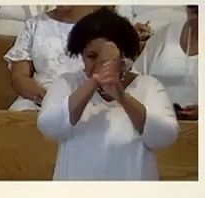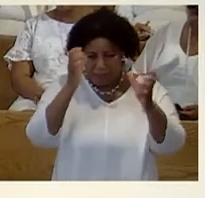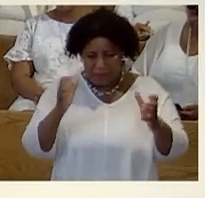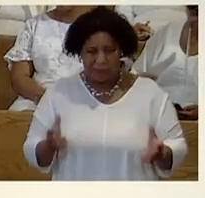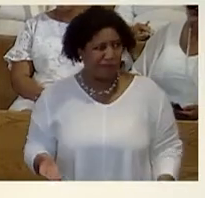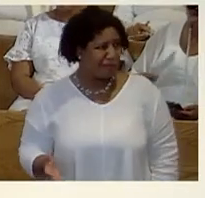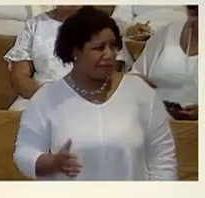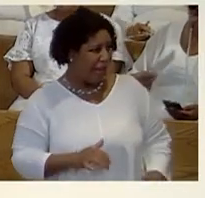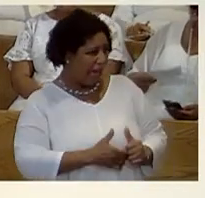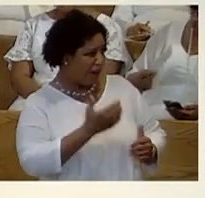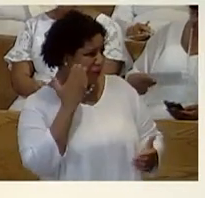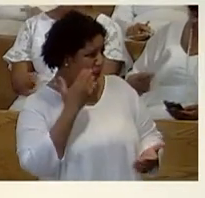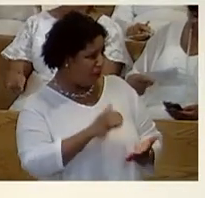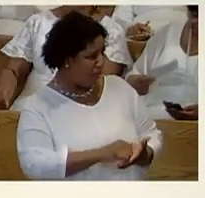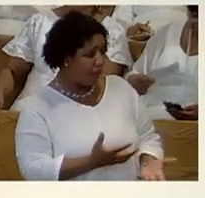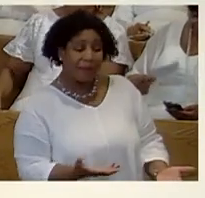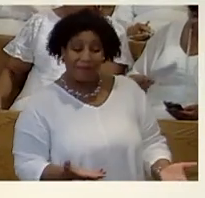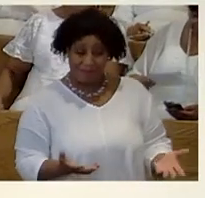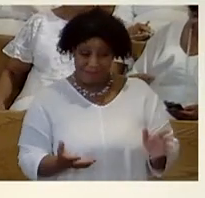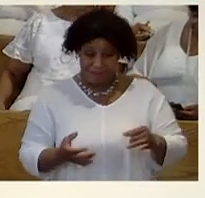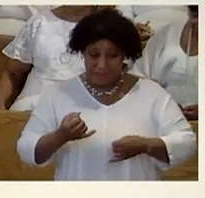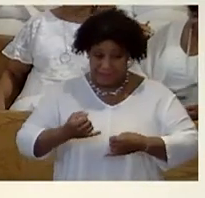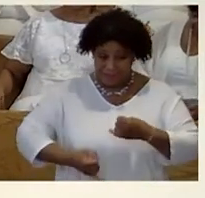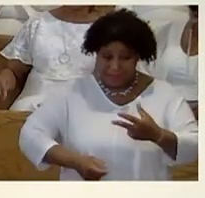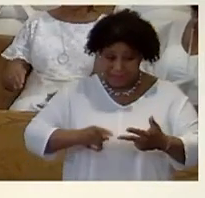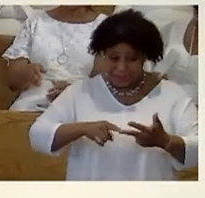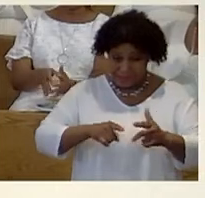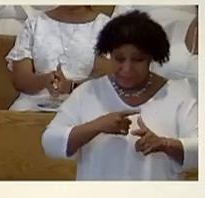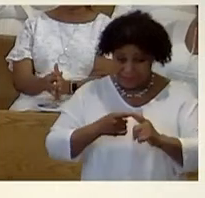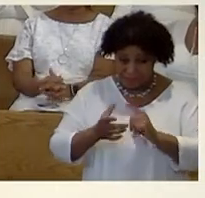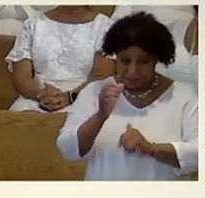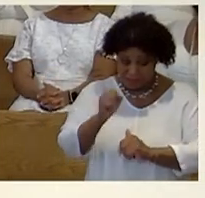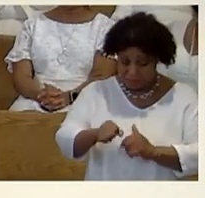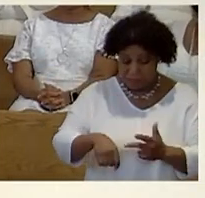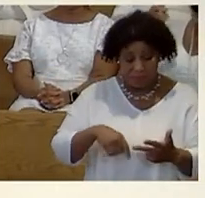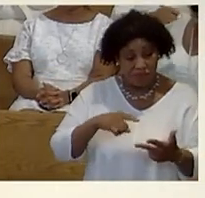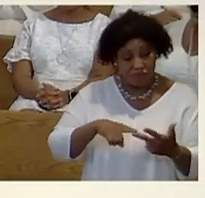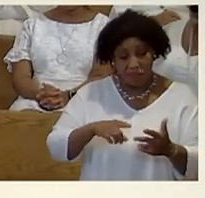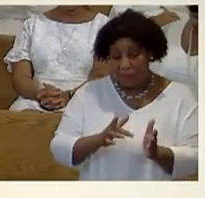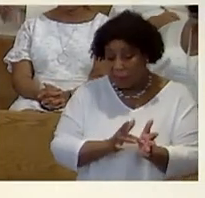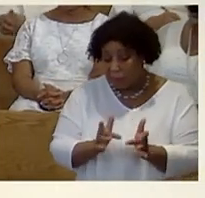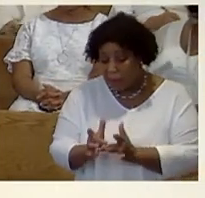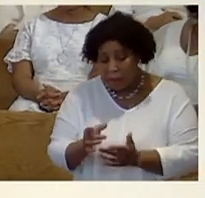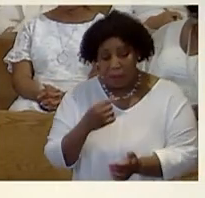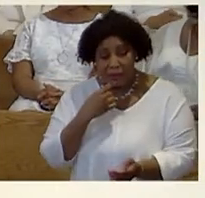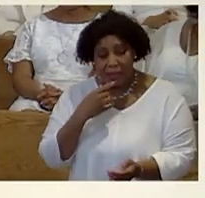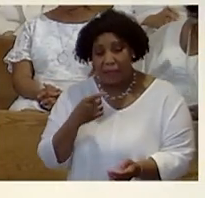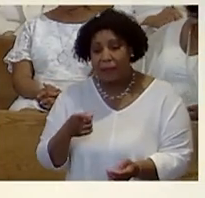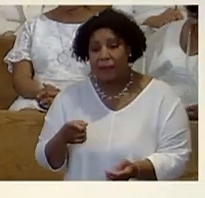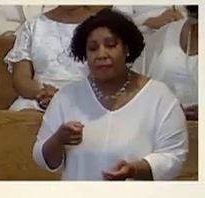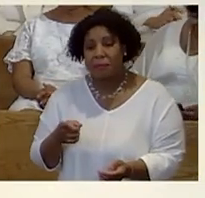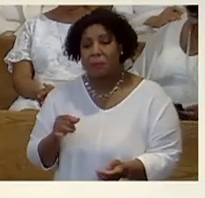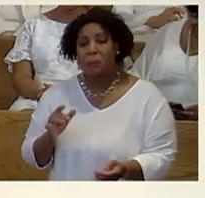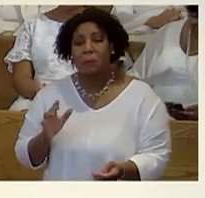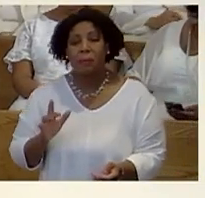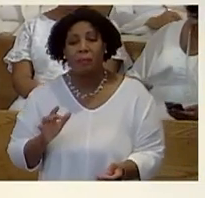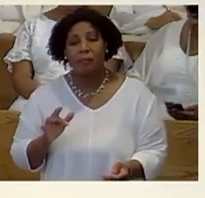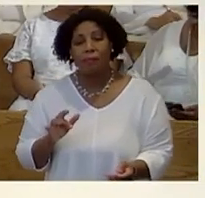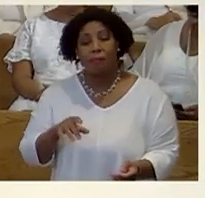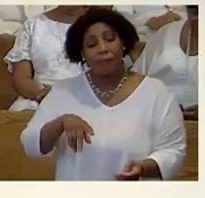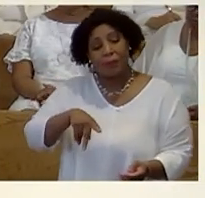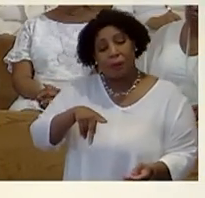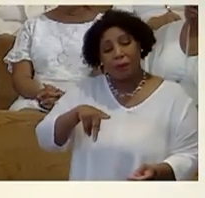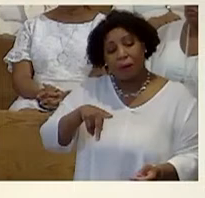know, Reverend? Well, here it is. Let me give you the last thing and I'm out. But right here, the Bible says that